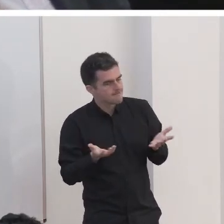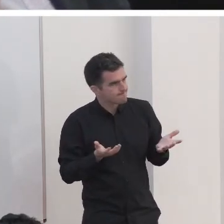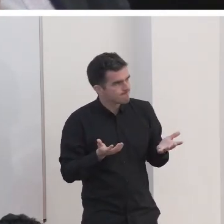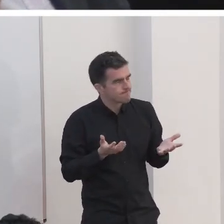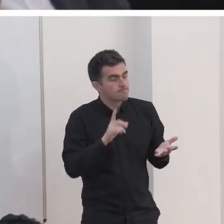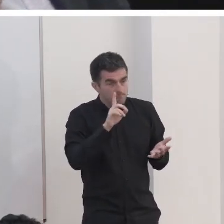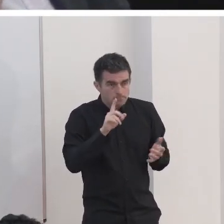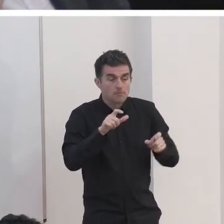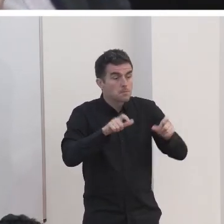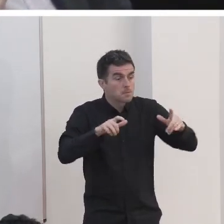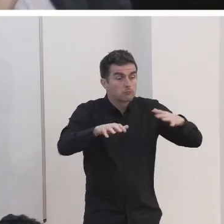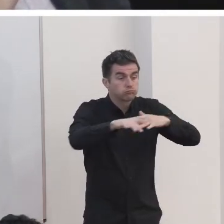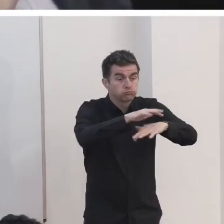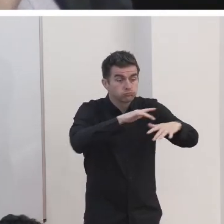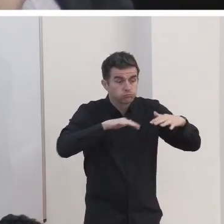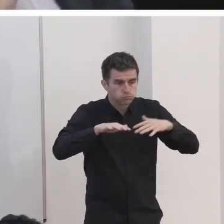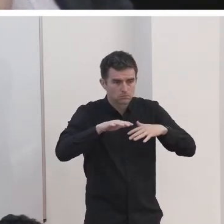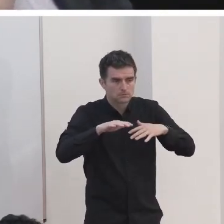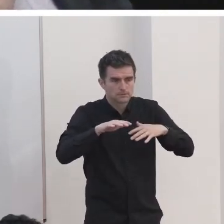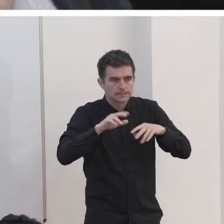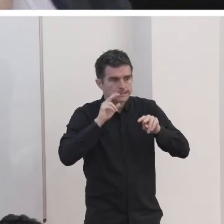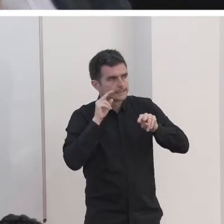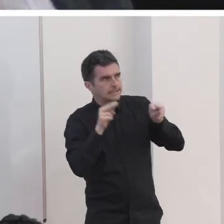small, disagreements, they will start,